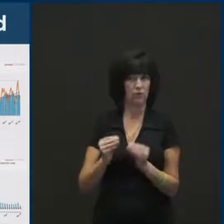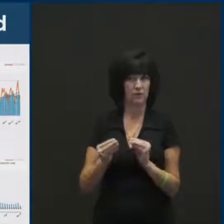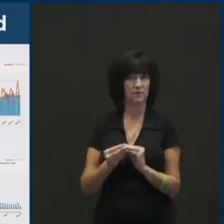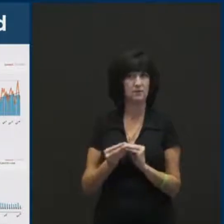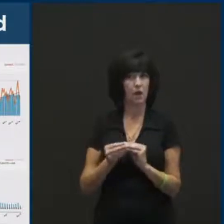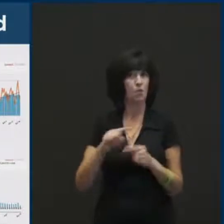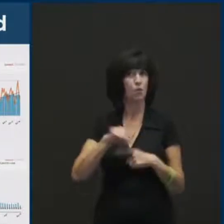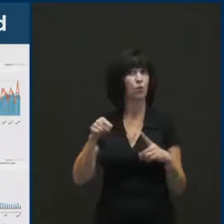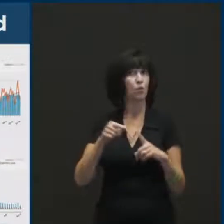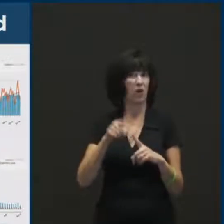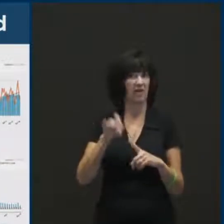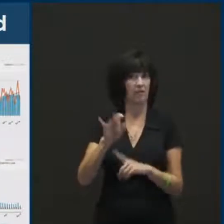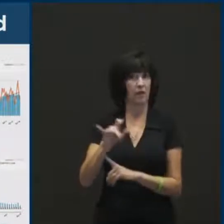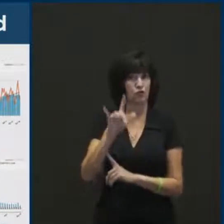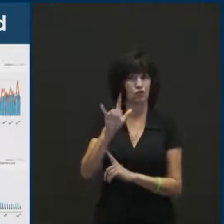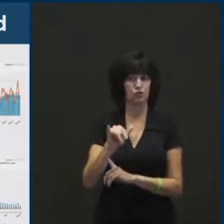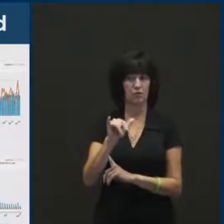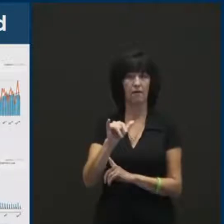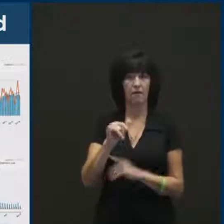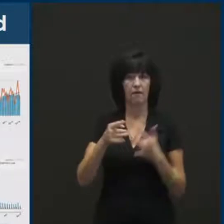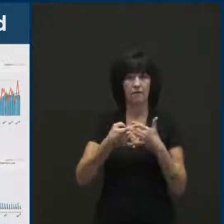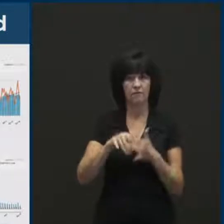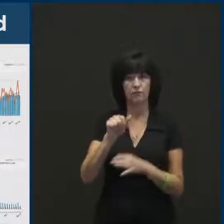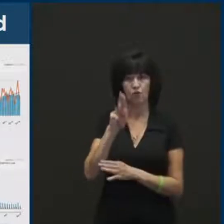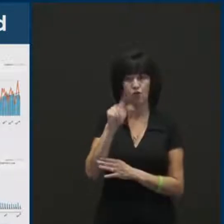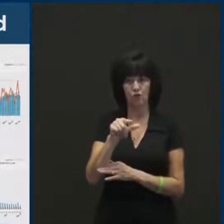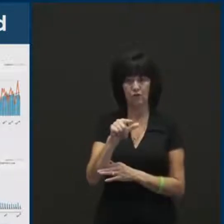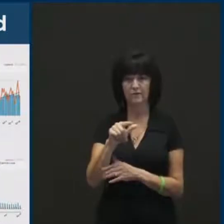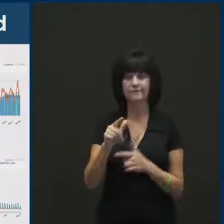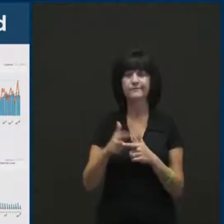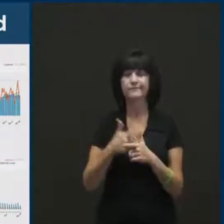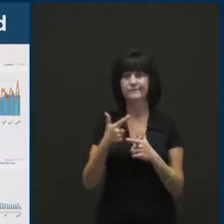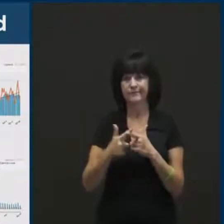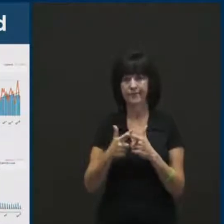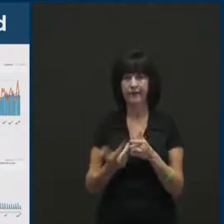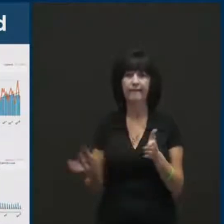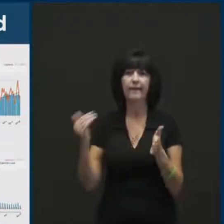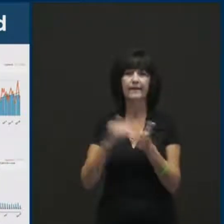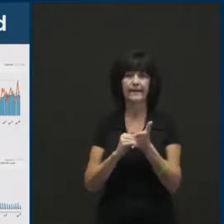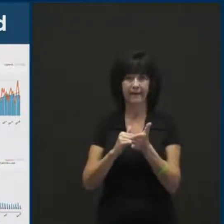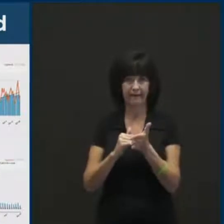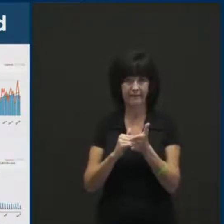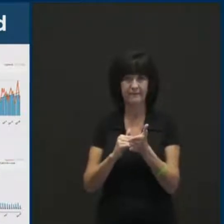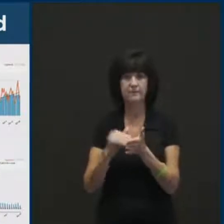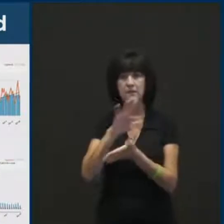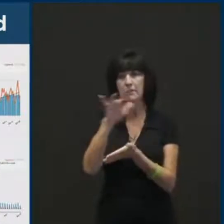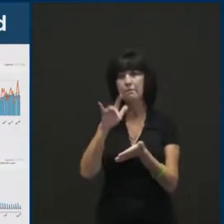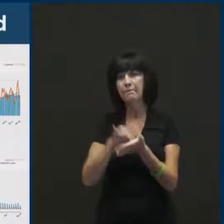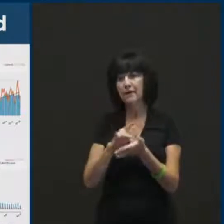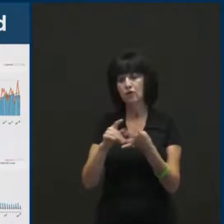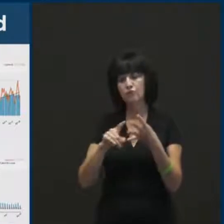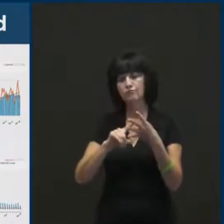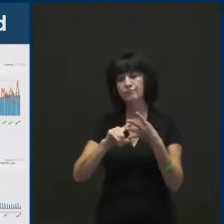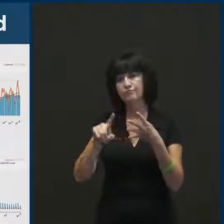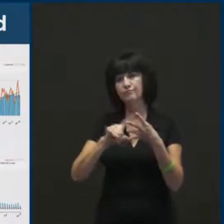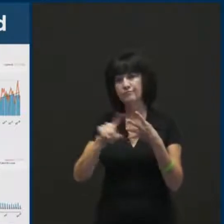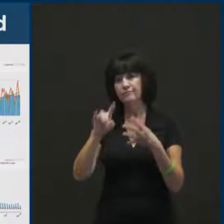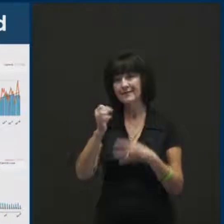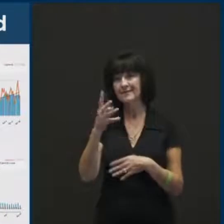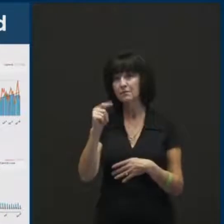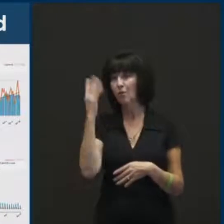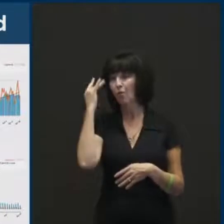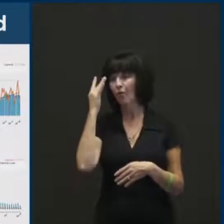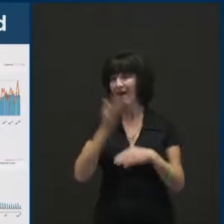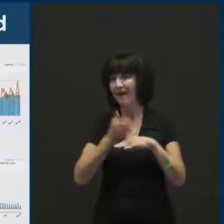to the first positive case in March. And then the uptick in early September after the Labor Day as